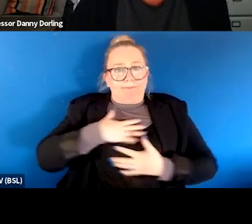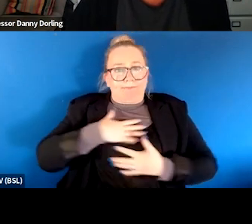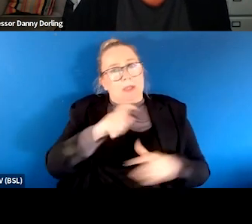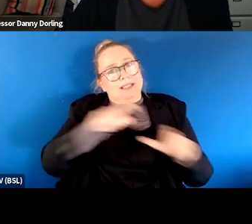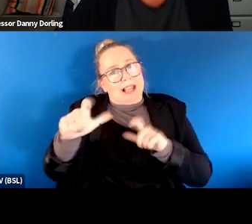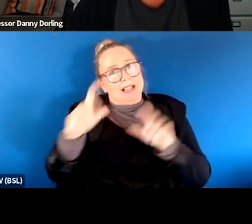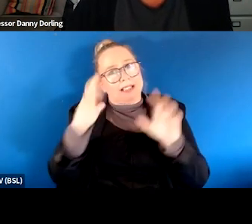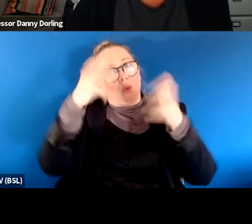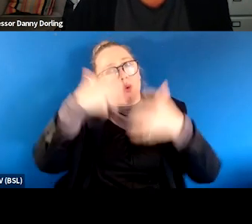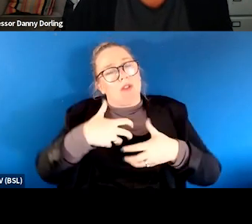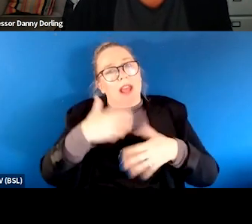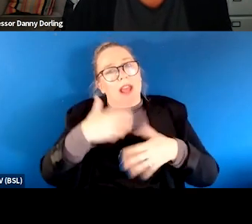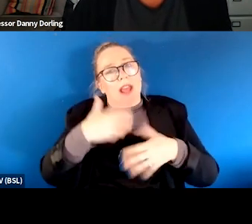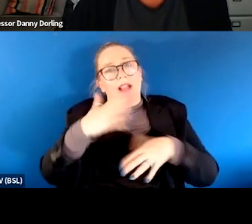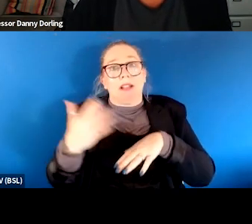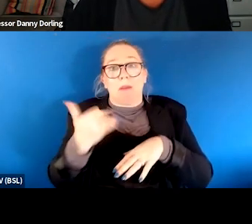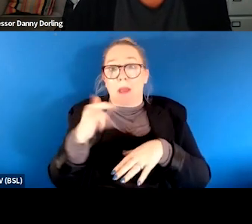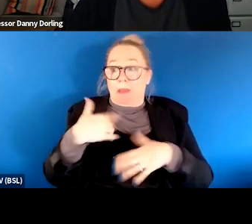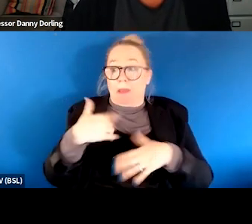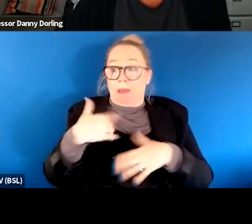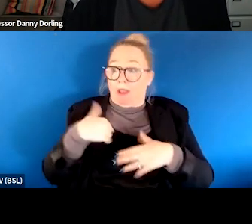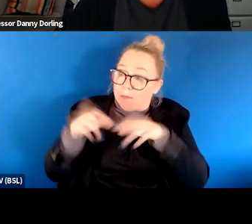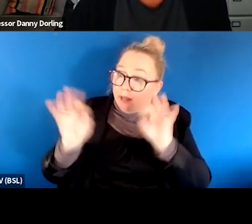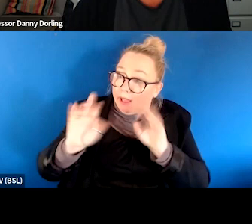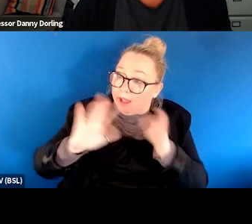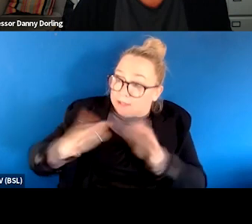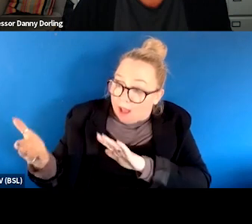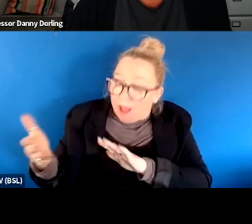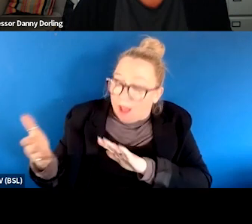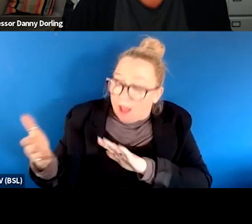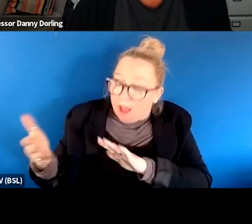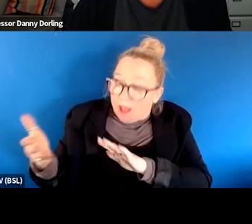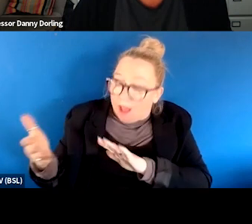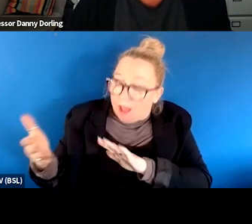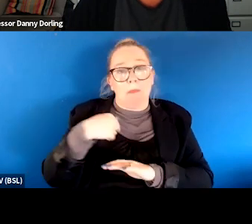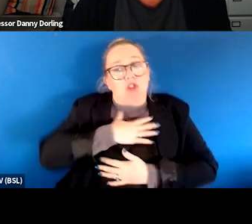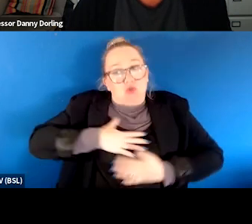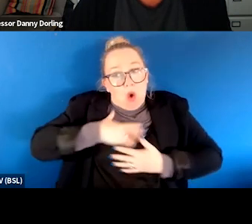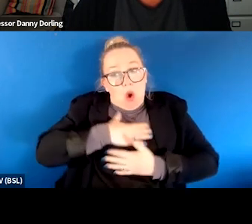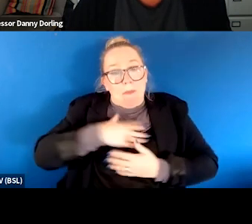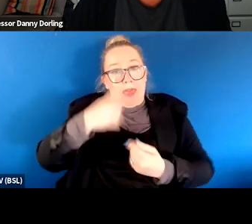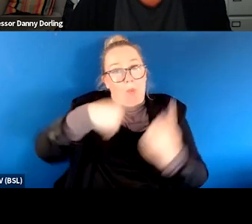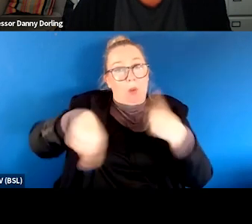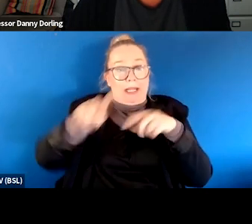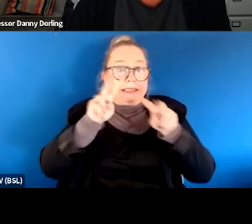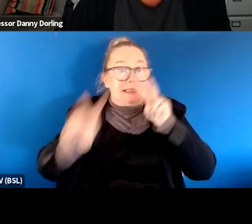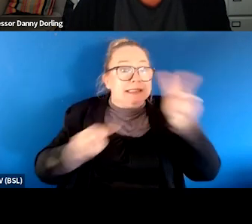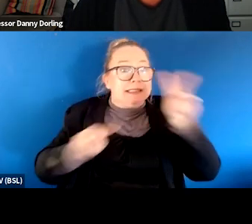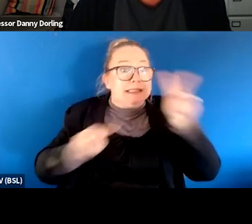traumatic than the Second World War, which of course recent events are put into context.